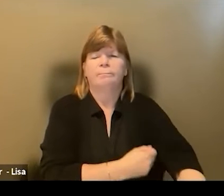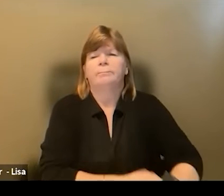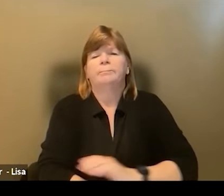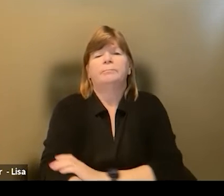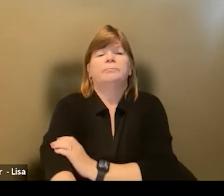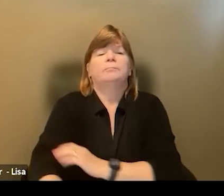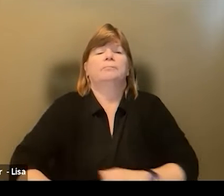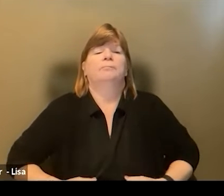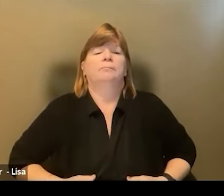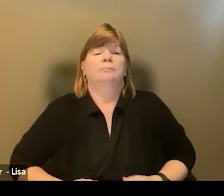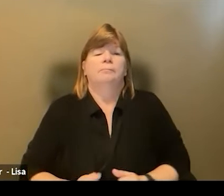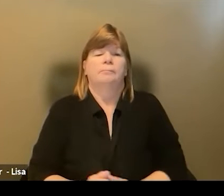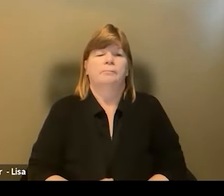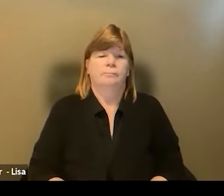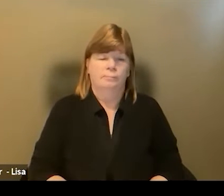individuals.